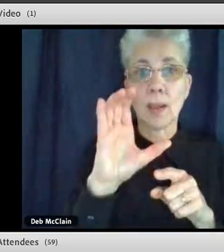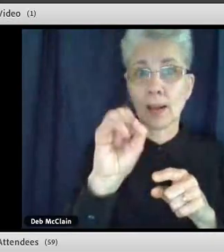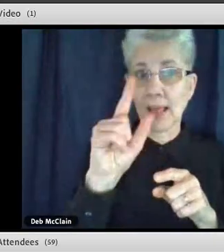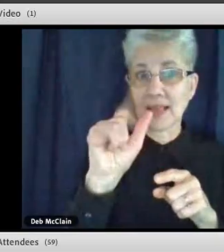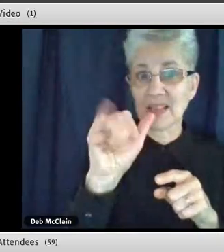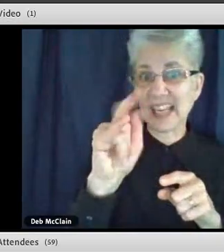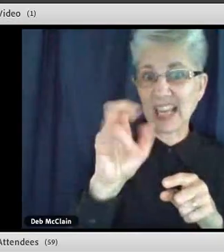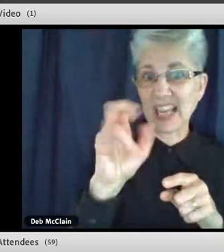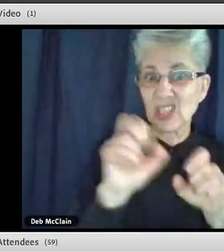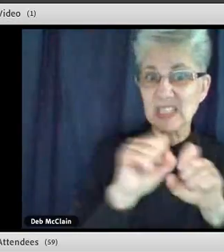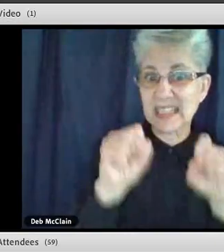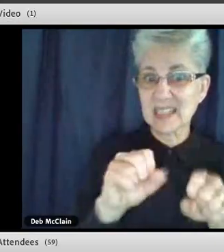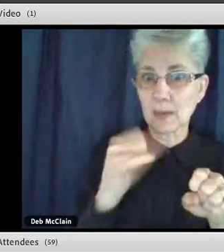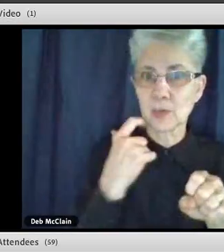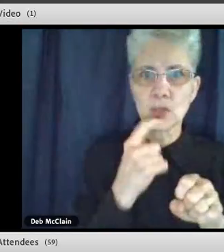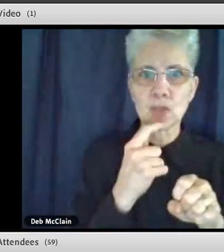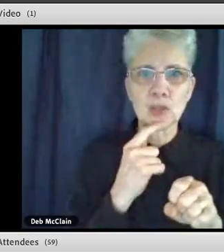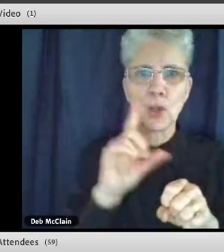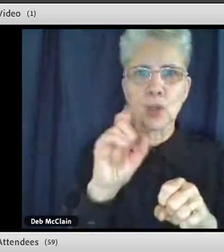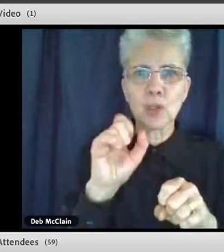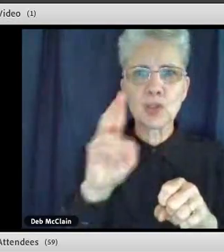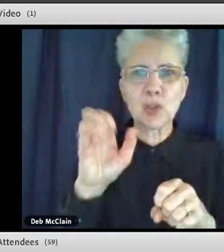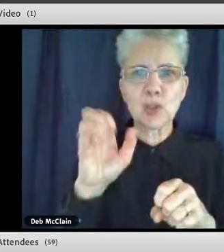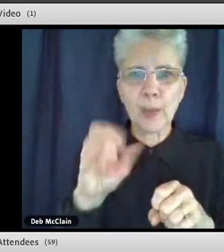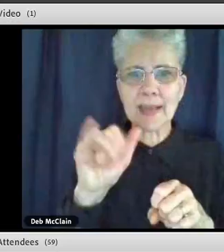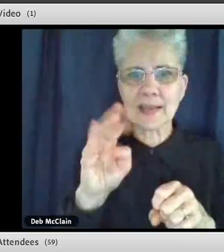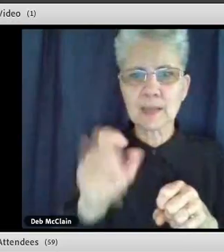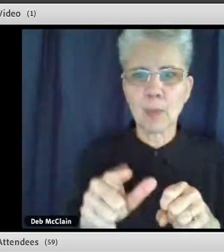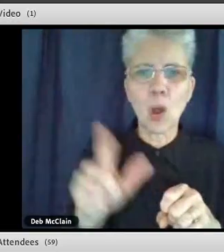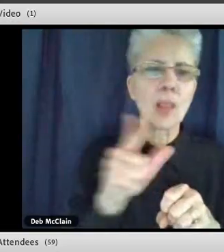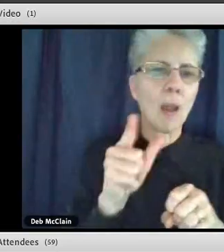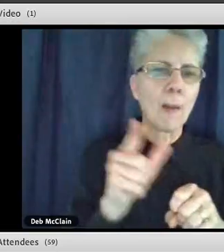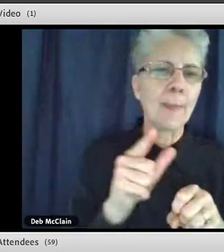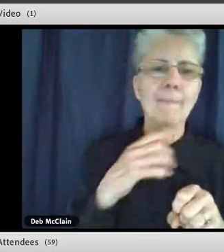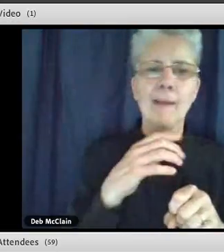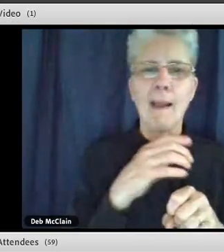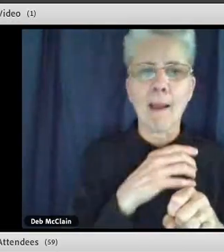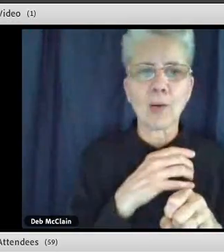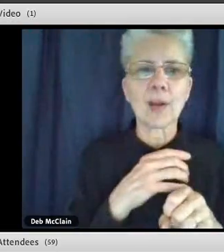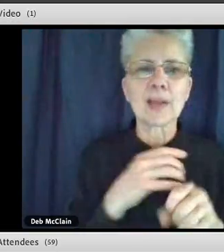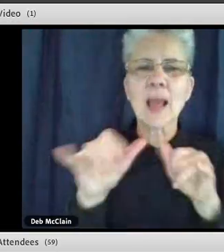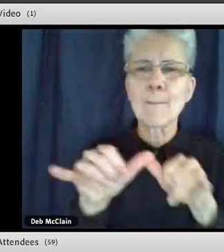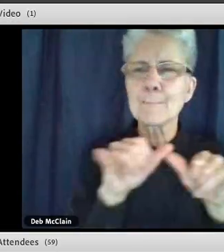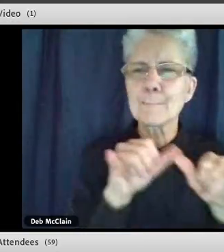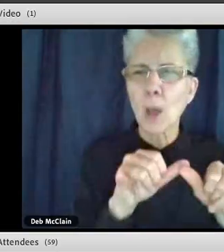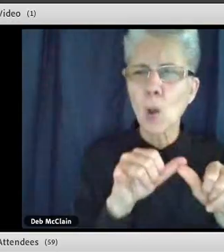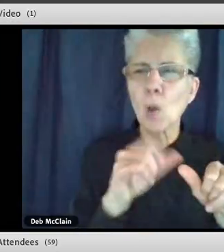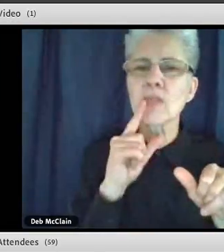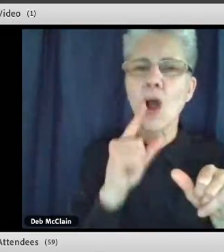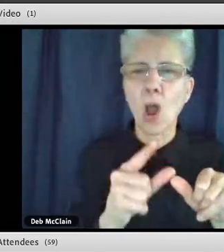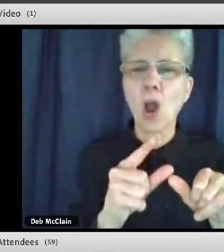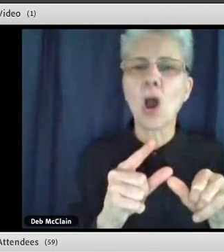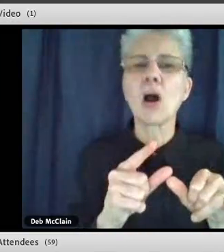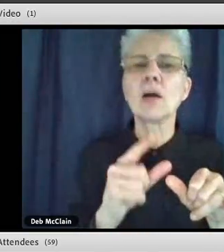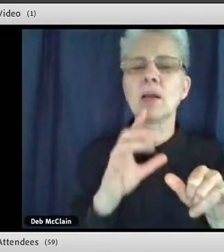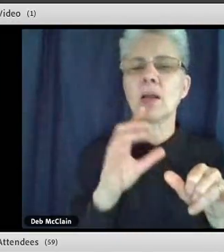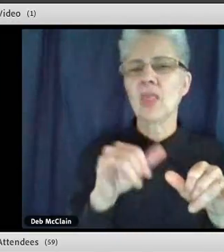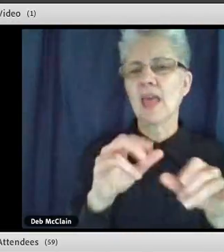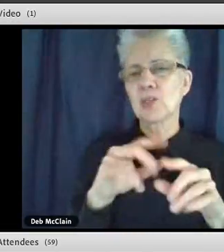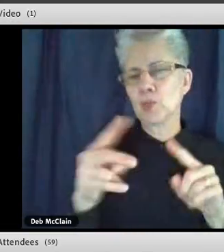so Dewey Decimal classification and Library of Congress classification are considered to be subject cataloging standards that do like double